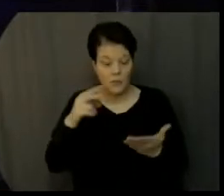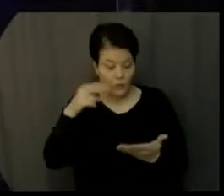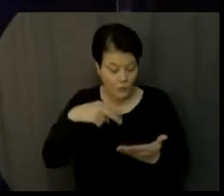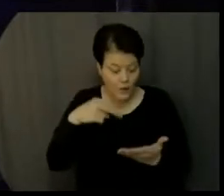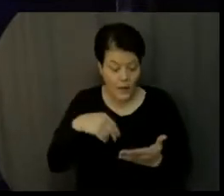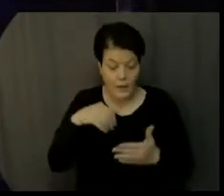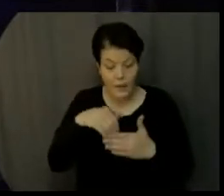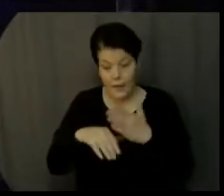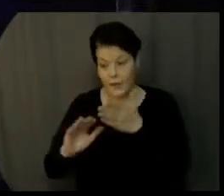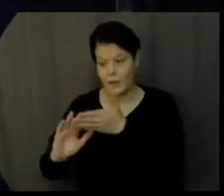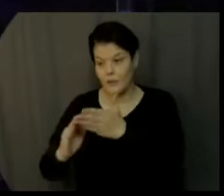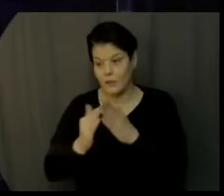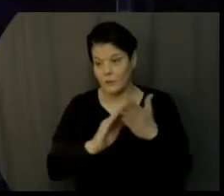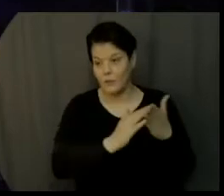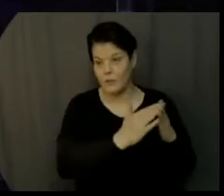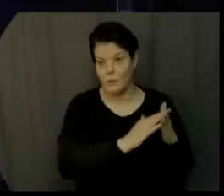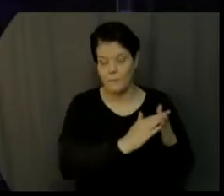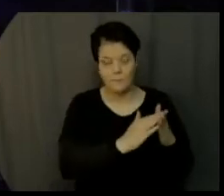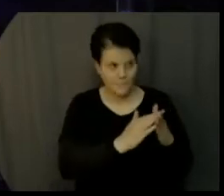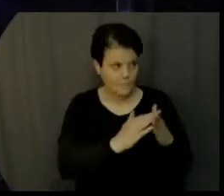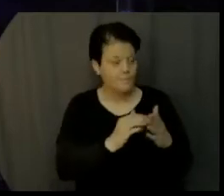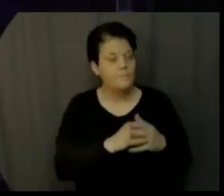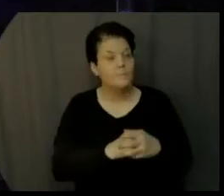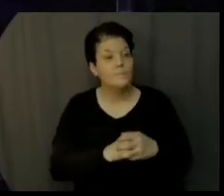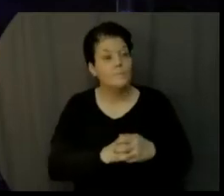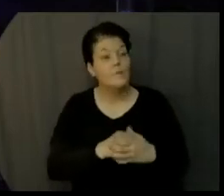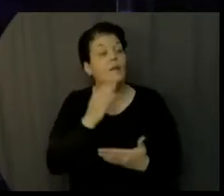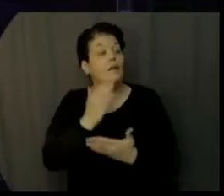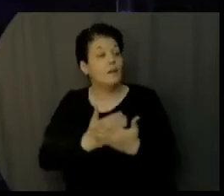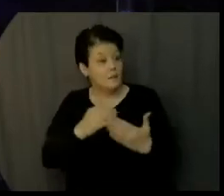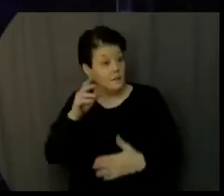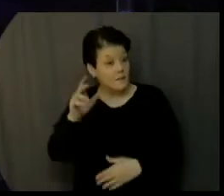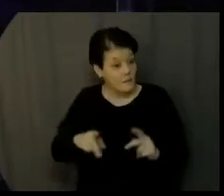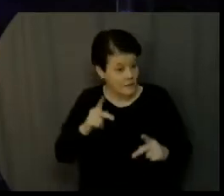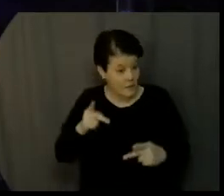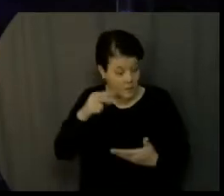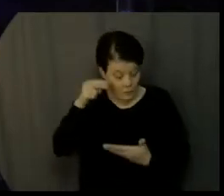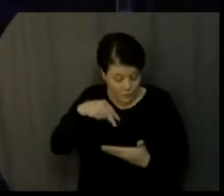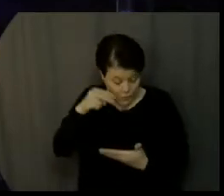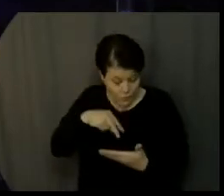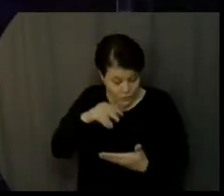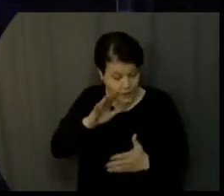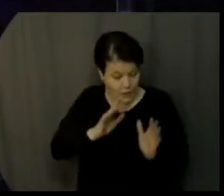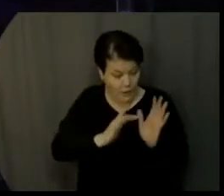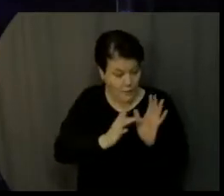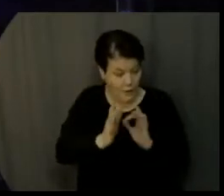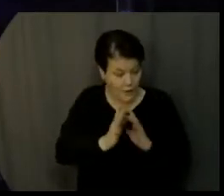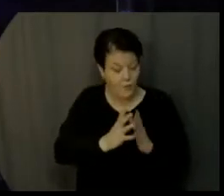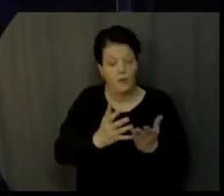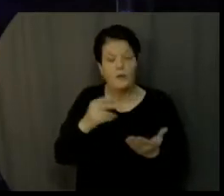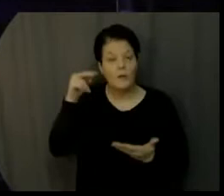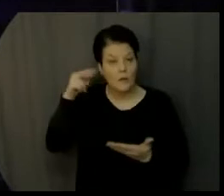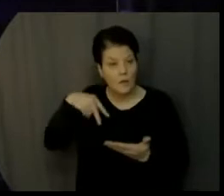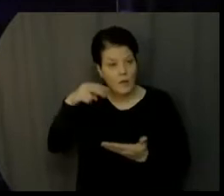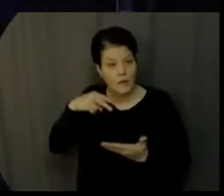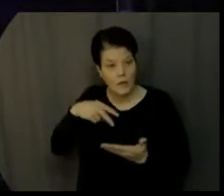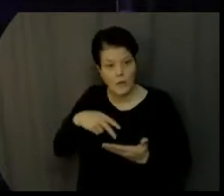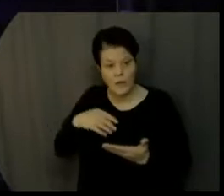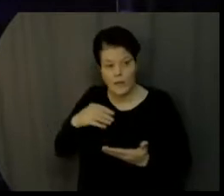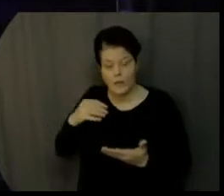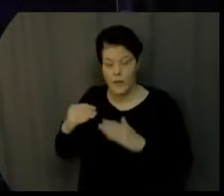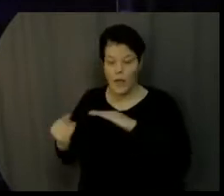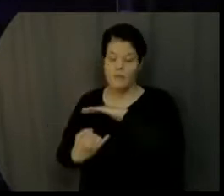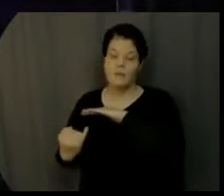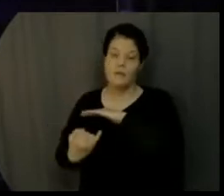and formed all sorts of goofy ideas that have actually led to dangerous stuff that's caused damage if the Word of God is